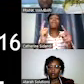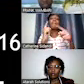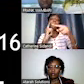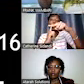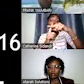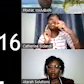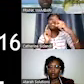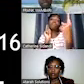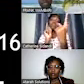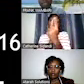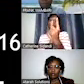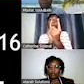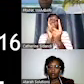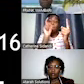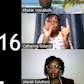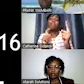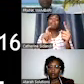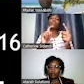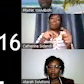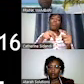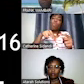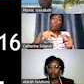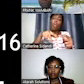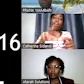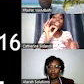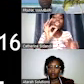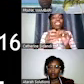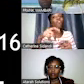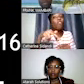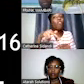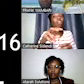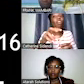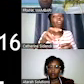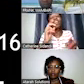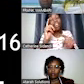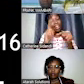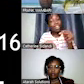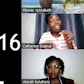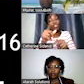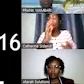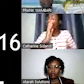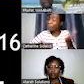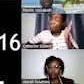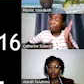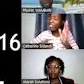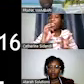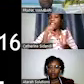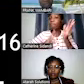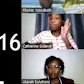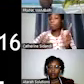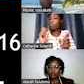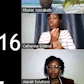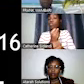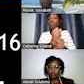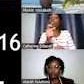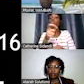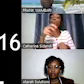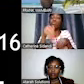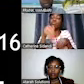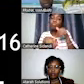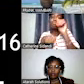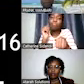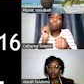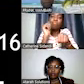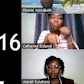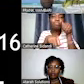start walking. If you cannot walk, you run, or if you cannot run, you crawl. But you cannot stop moving with life